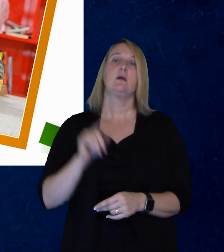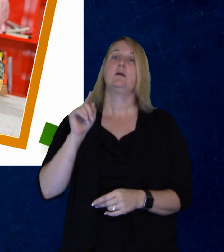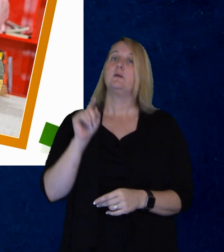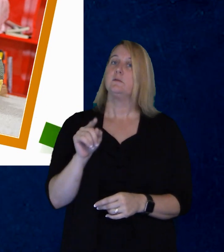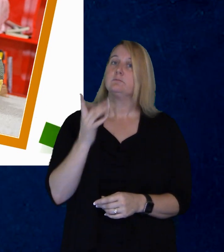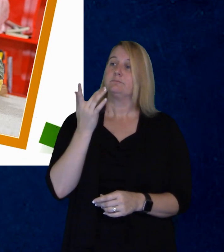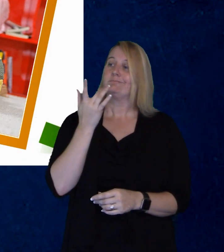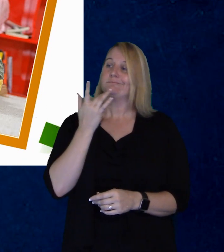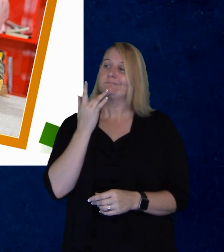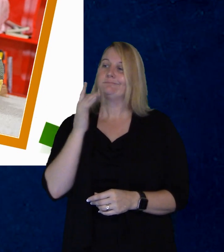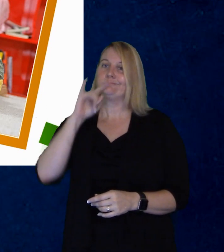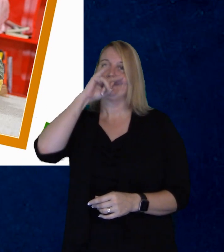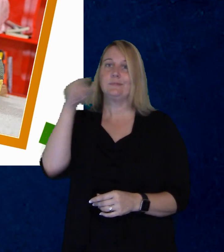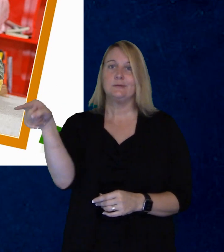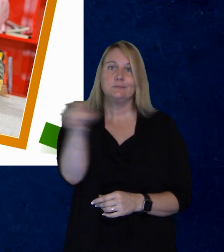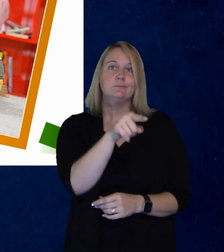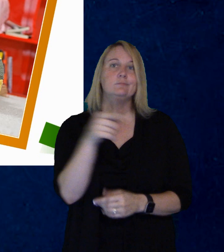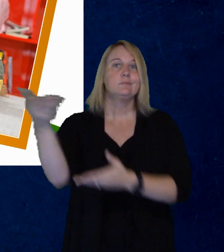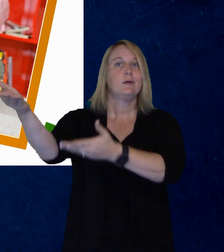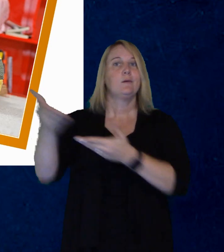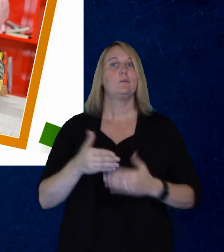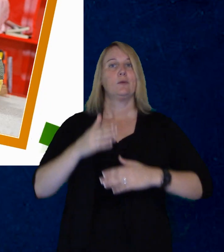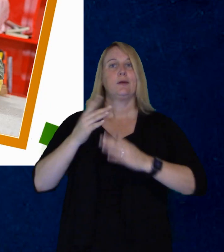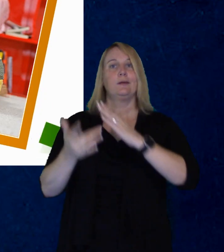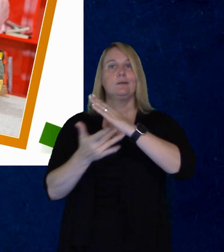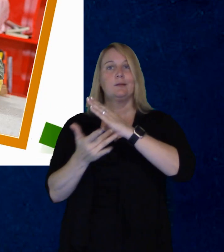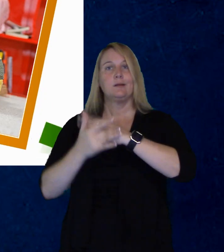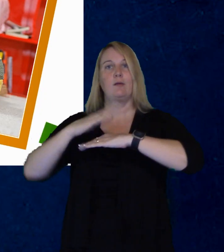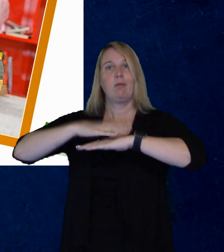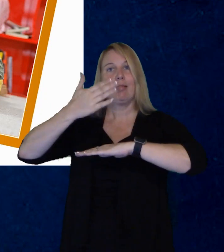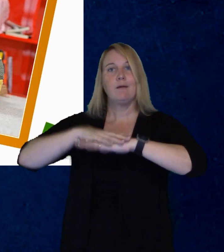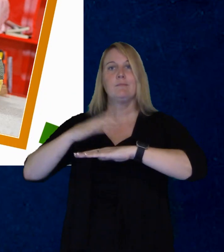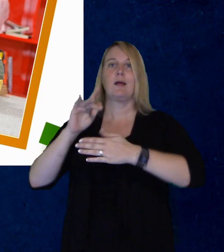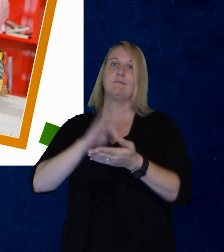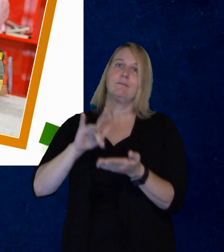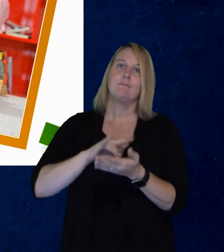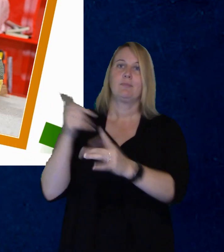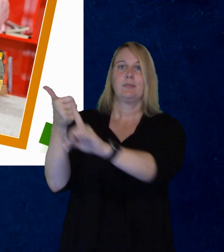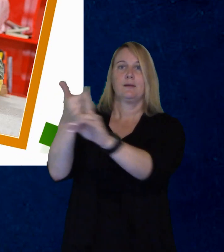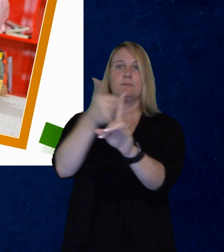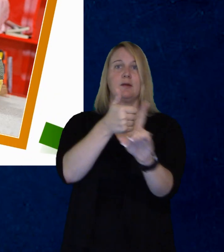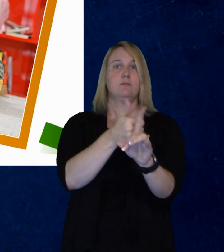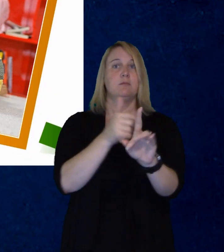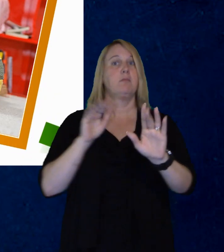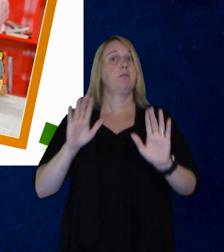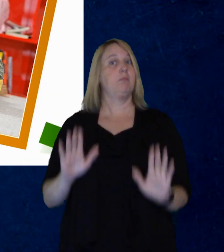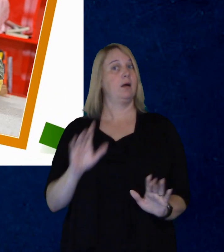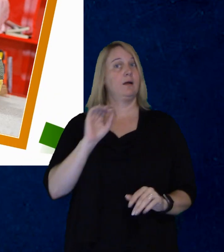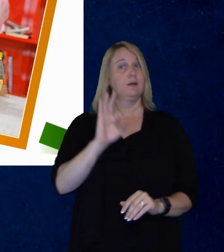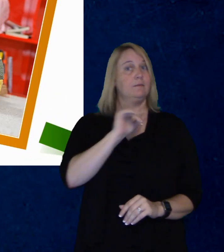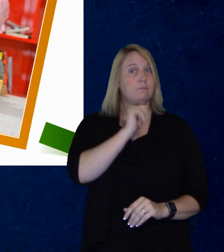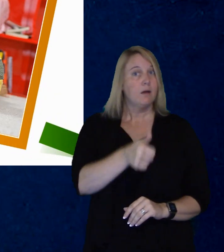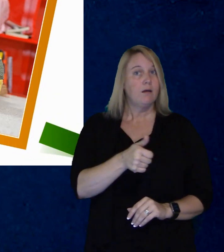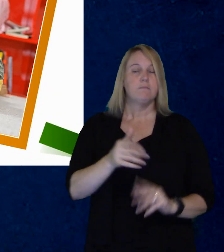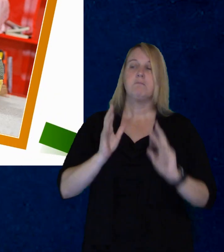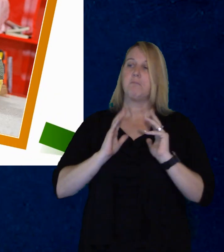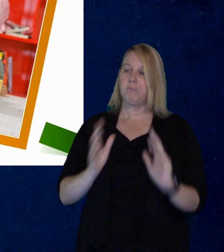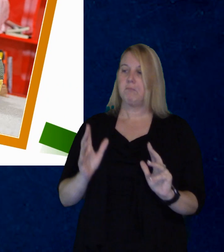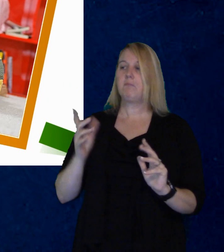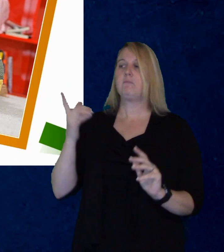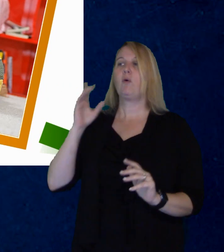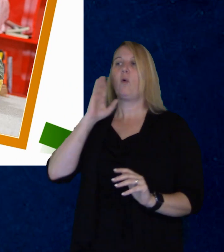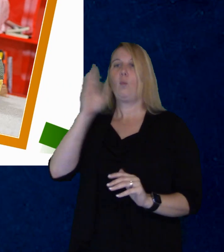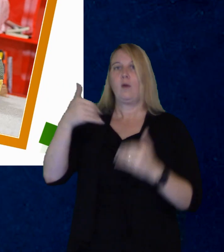own technology, but if you cannot, we are assigning one of our Chromebooks to each child, so multiple kids are not sharing